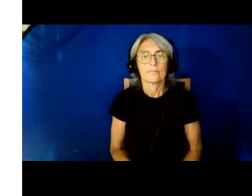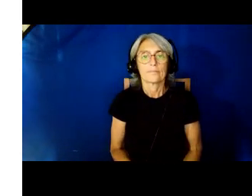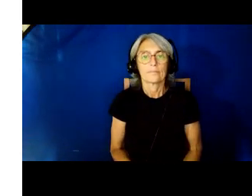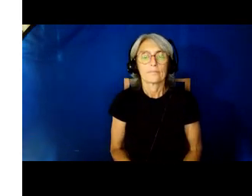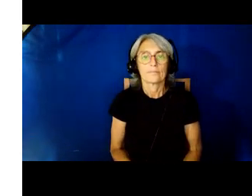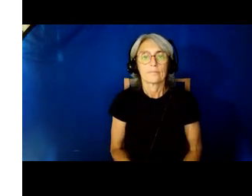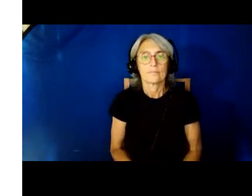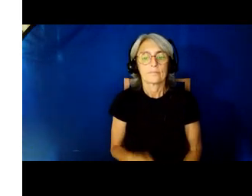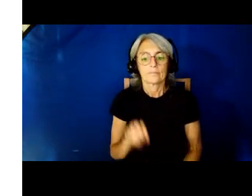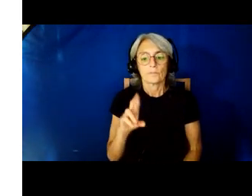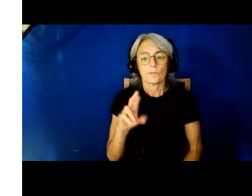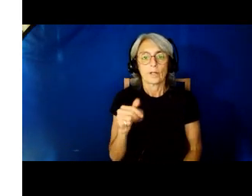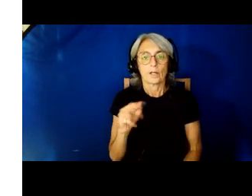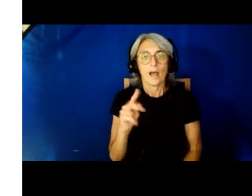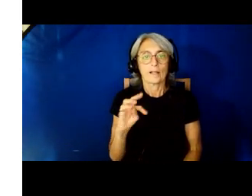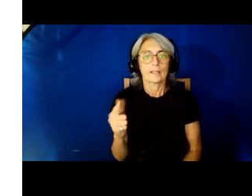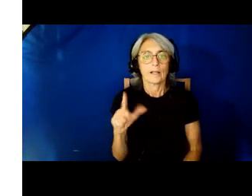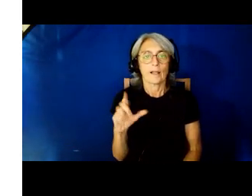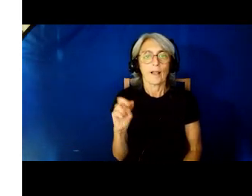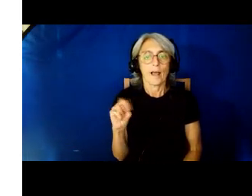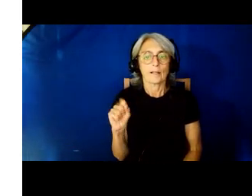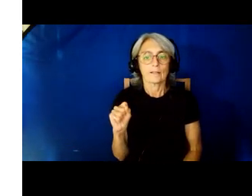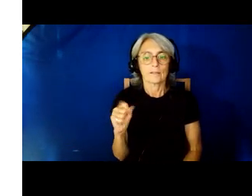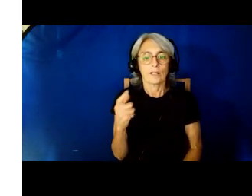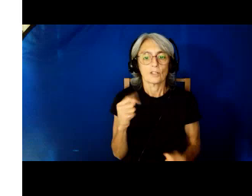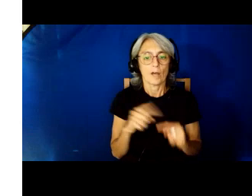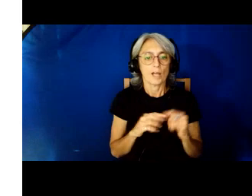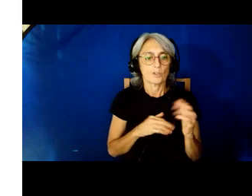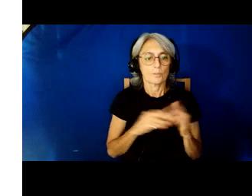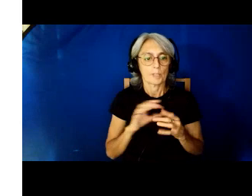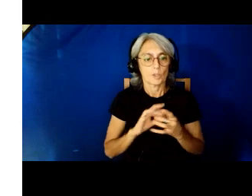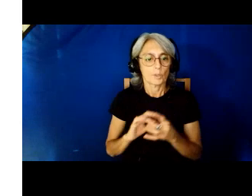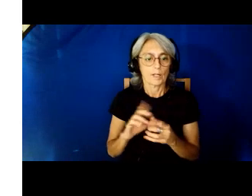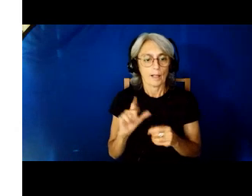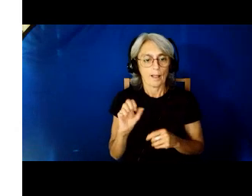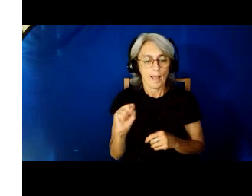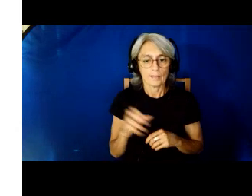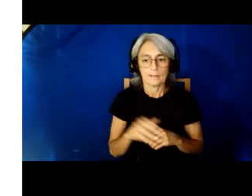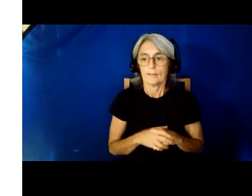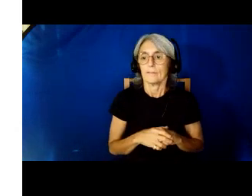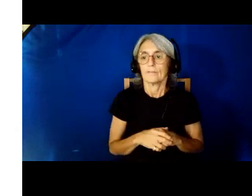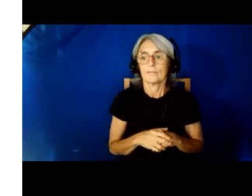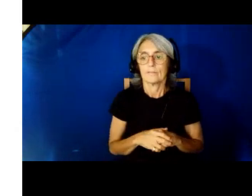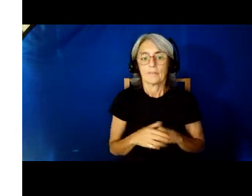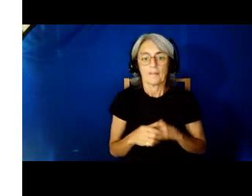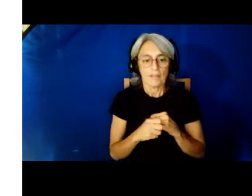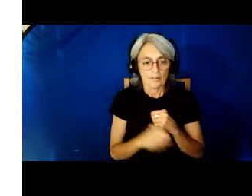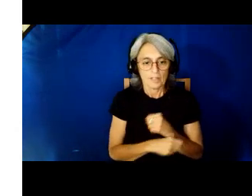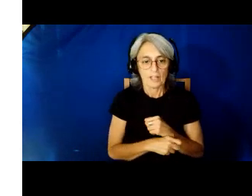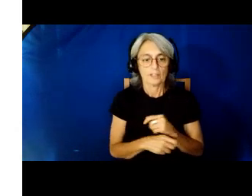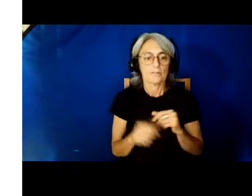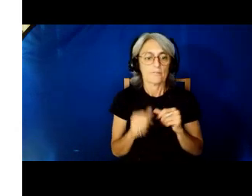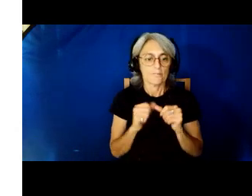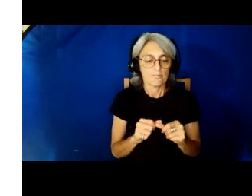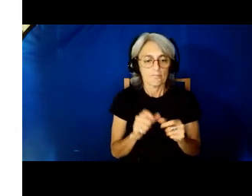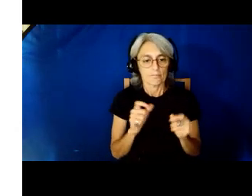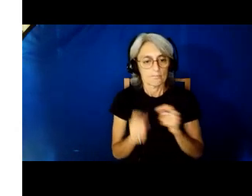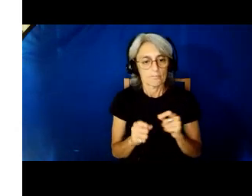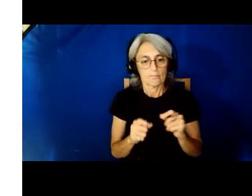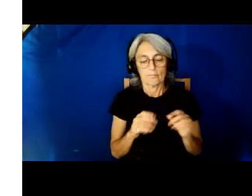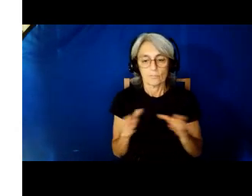lens, trying to build unity lens, a foundation to build upon and keep evolving and pivot and move.